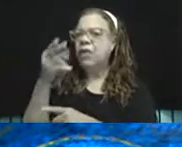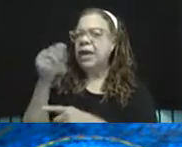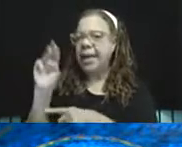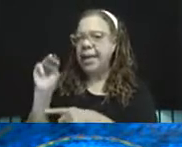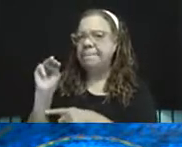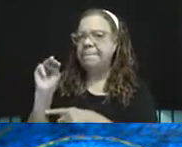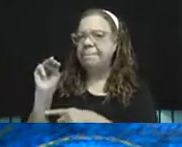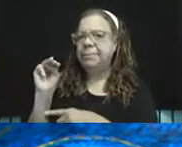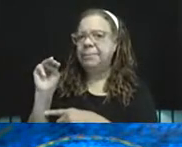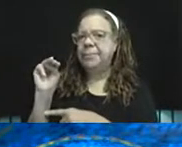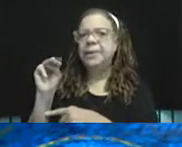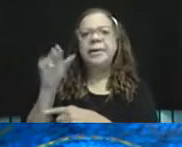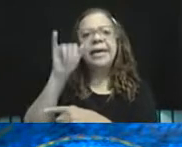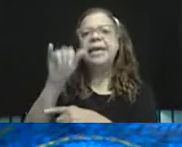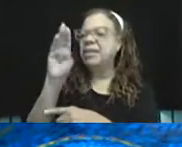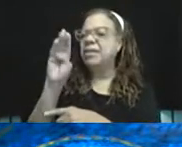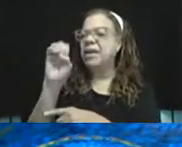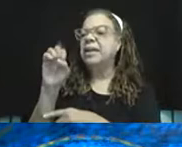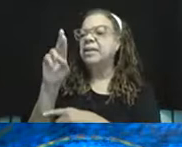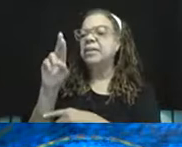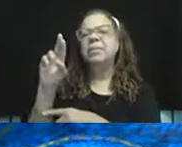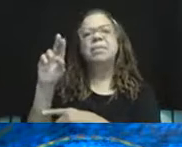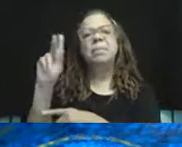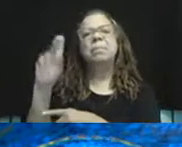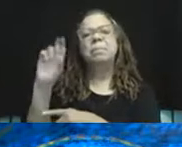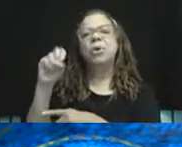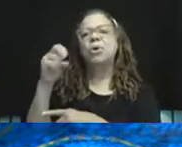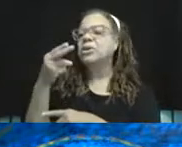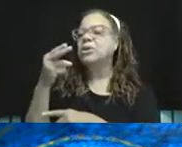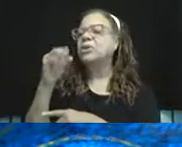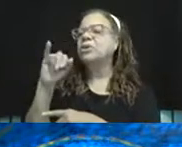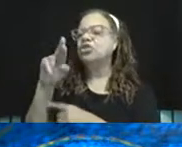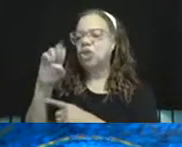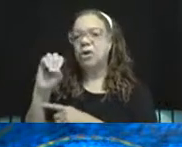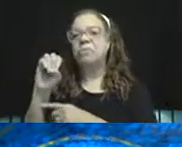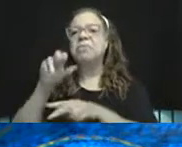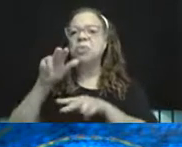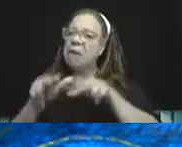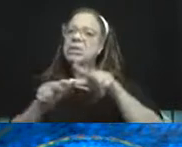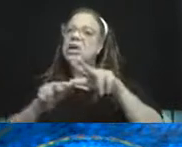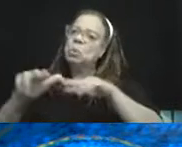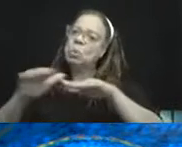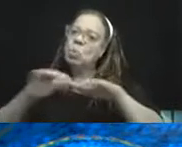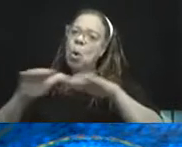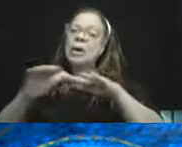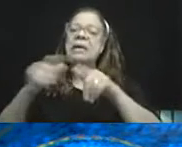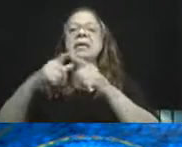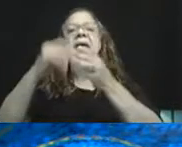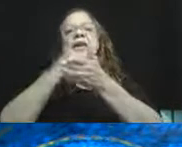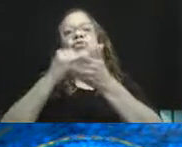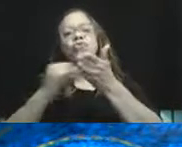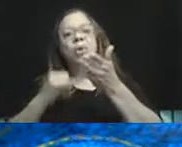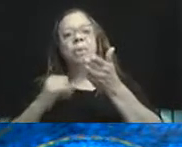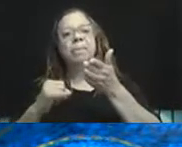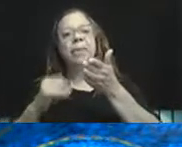I actually, that's just like a little hike too, and I drew there. So that one's one that I did from a drawing that I did, and